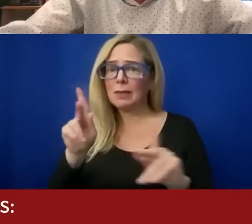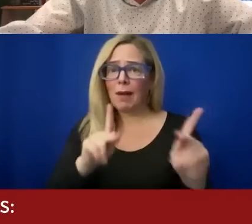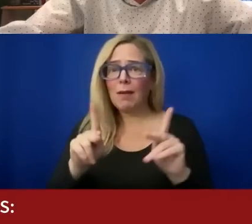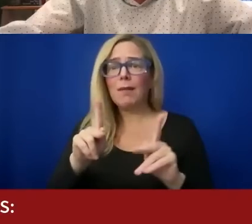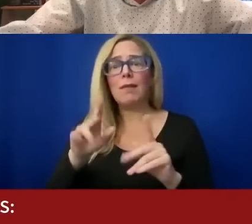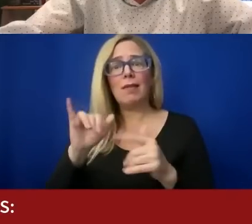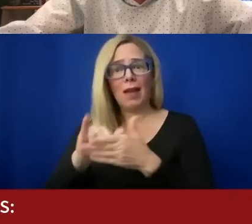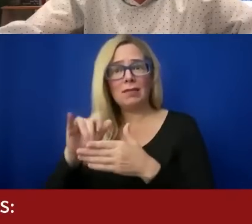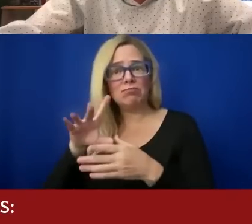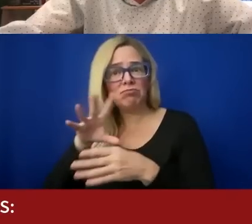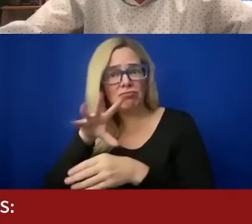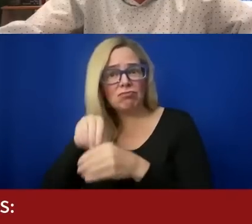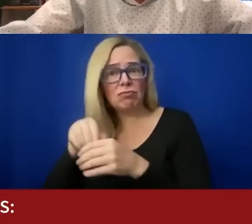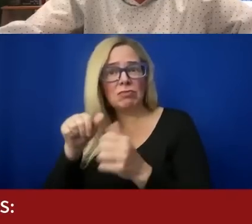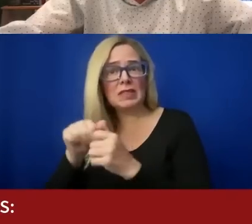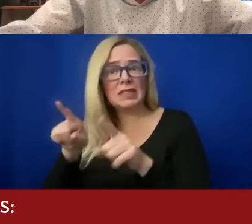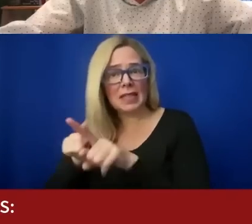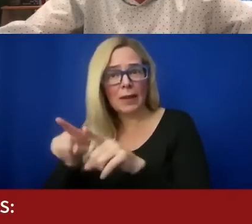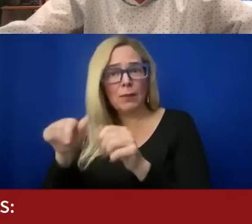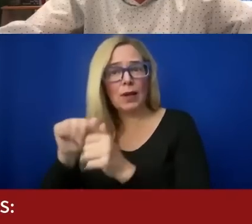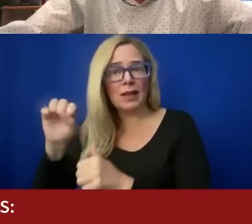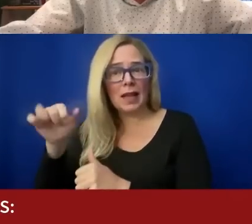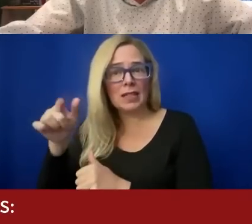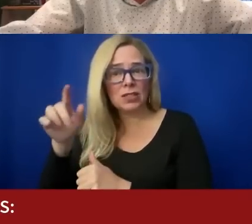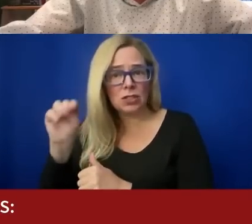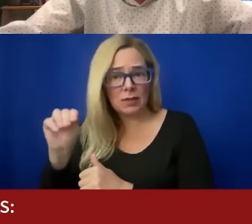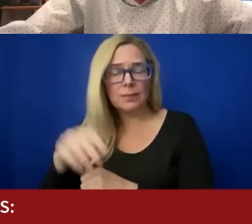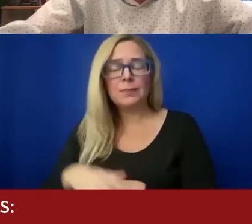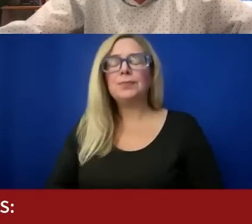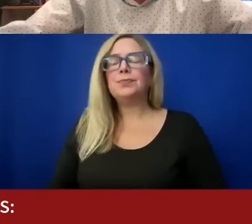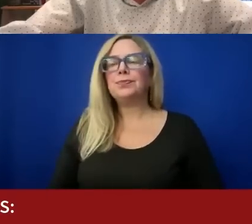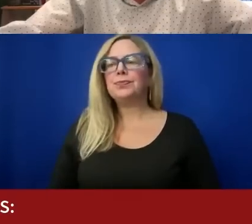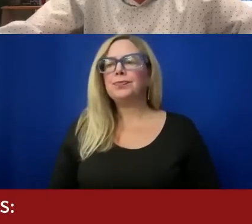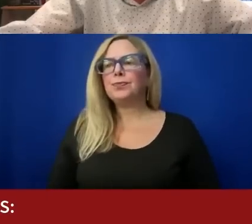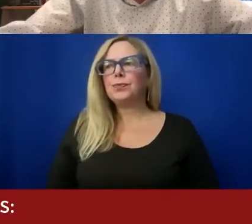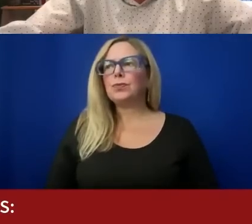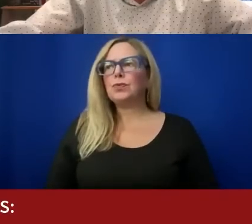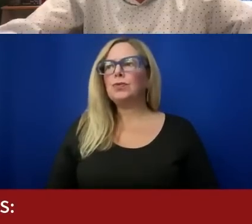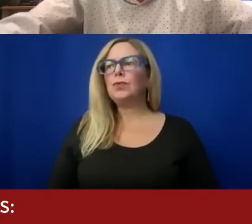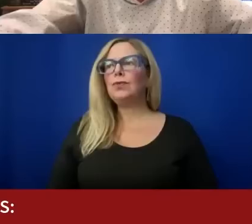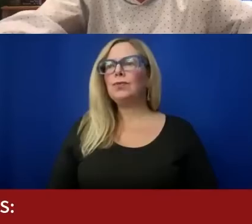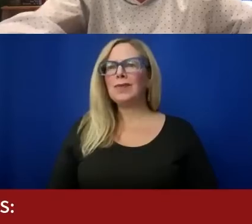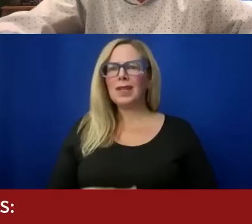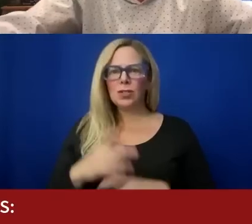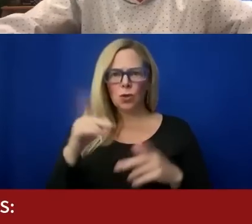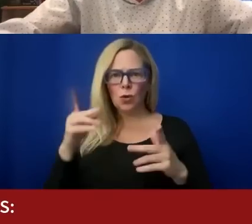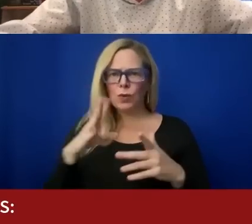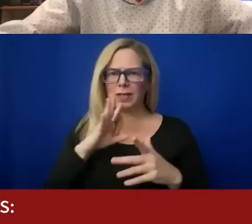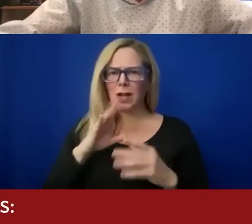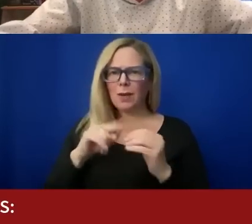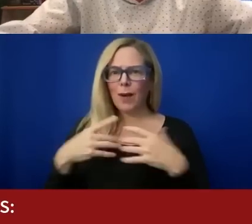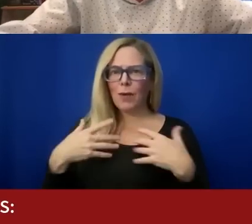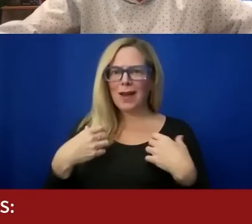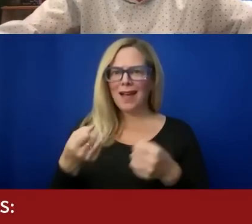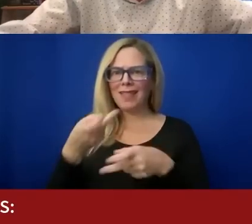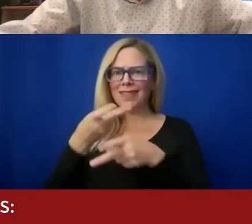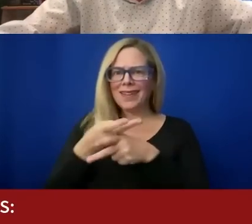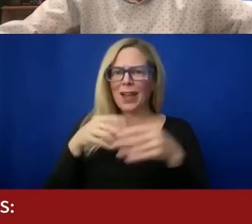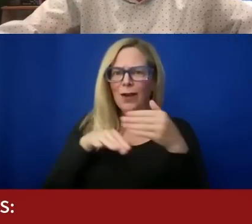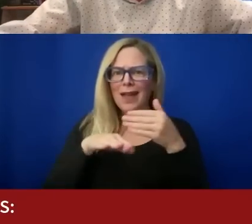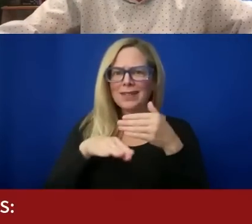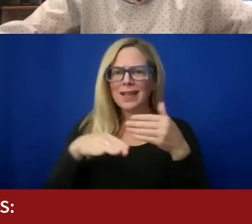move kind of the needle towards healthcare access, so figuring out what is kind of the proxy of why people